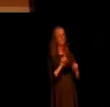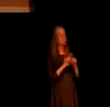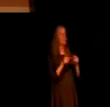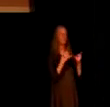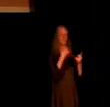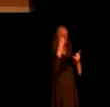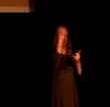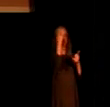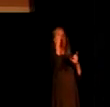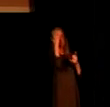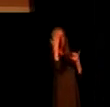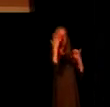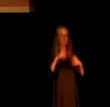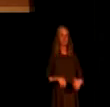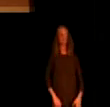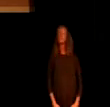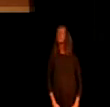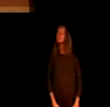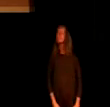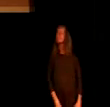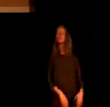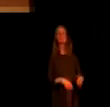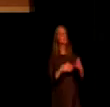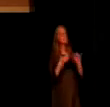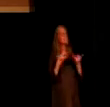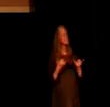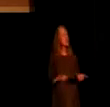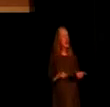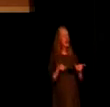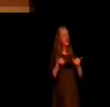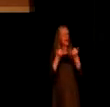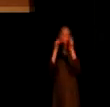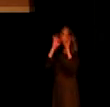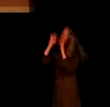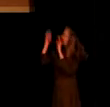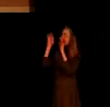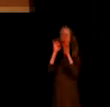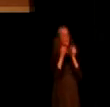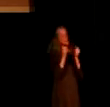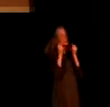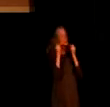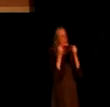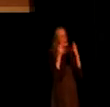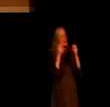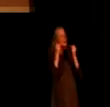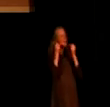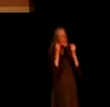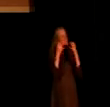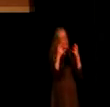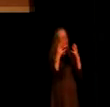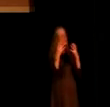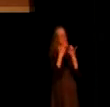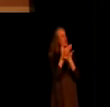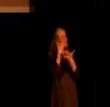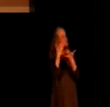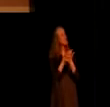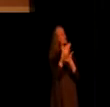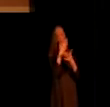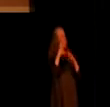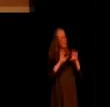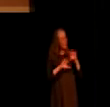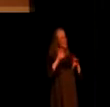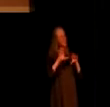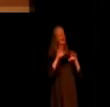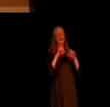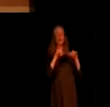nowadays. But there's just dozens and dozens of our satellites, and of